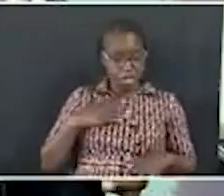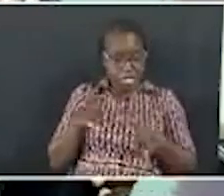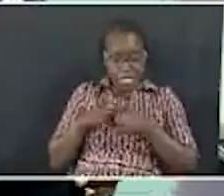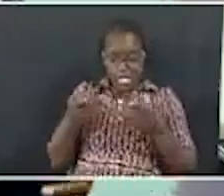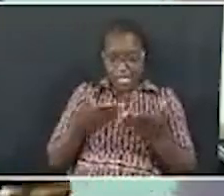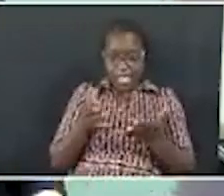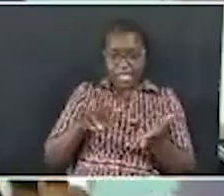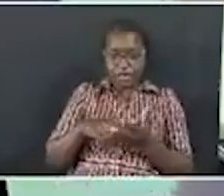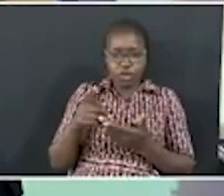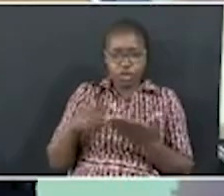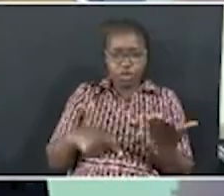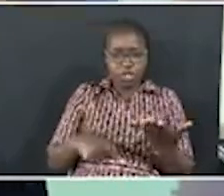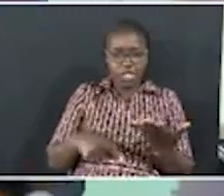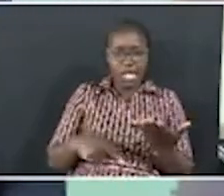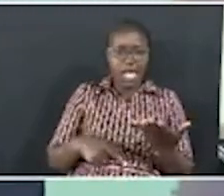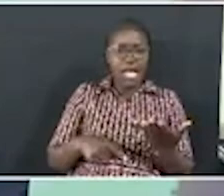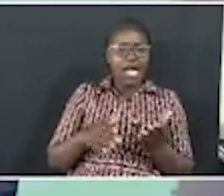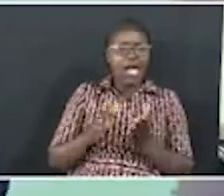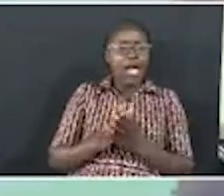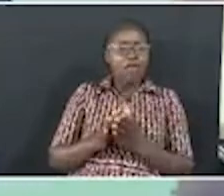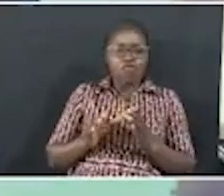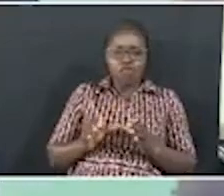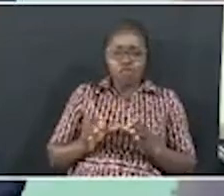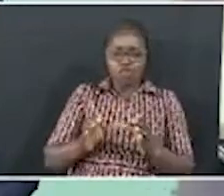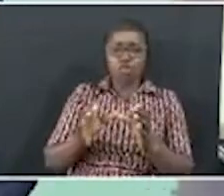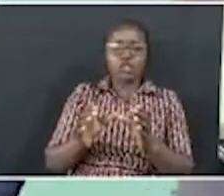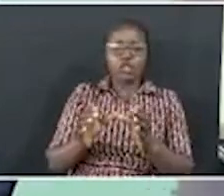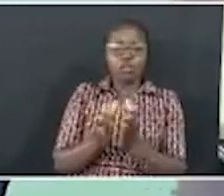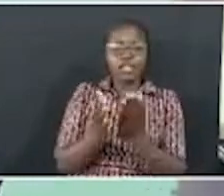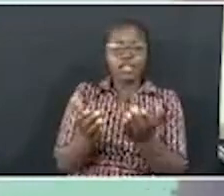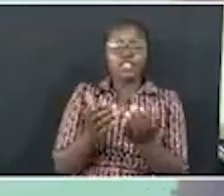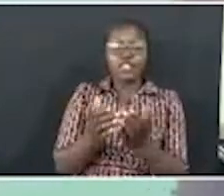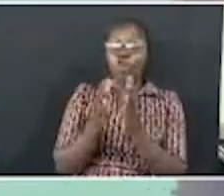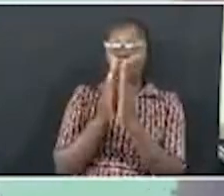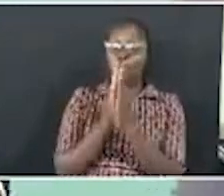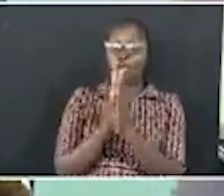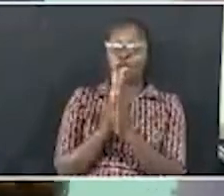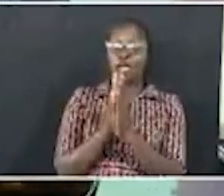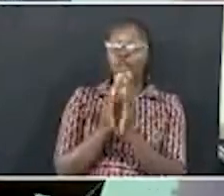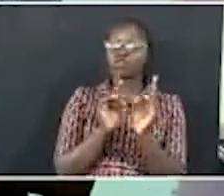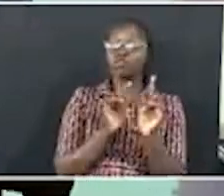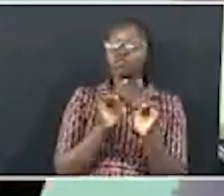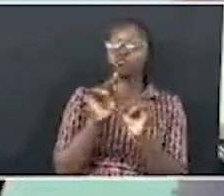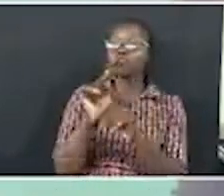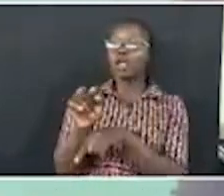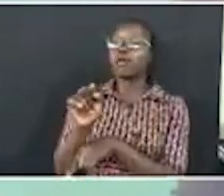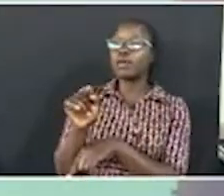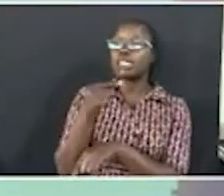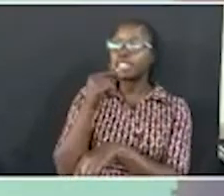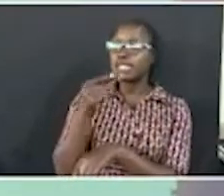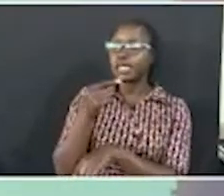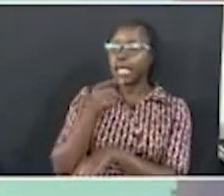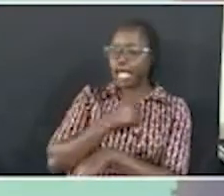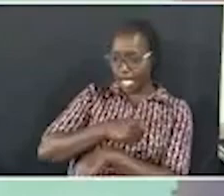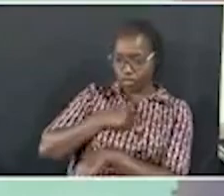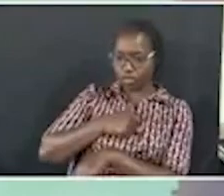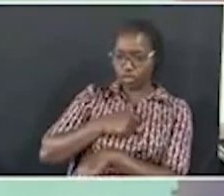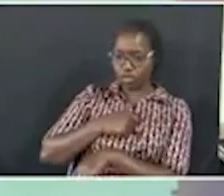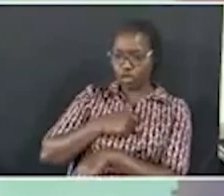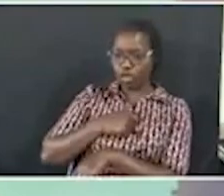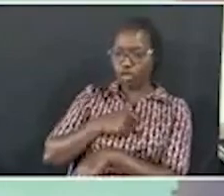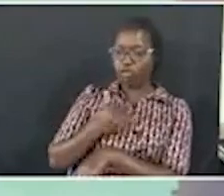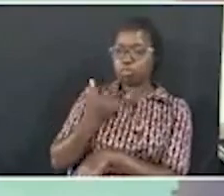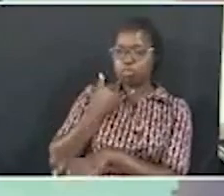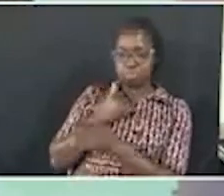does that mean? I am forced by the need of prayer to come and say, I'm sorry for offending